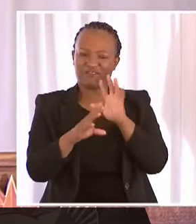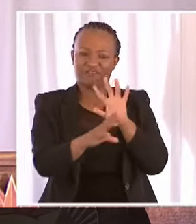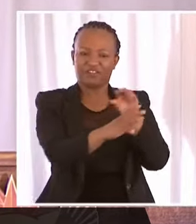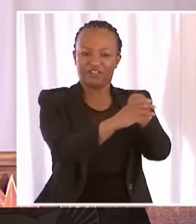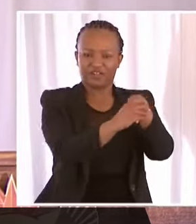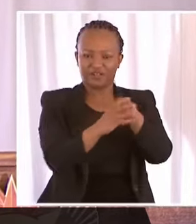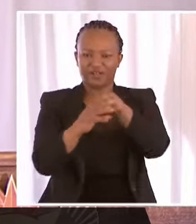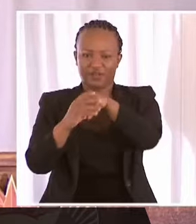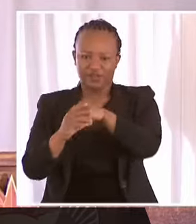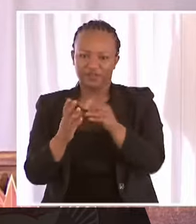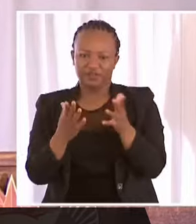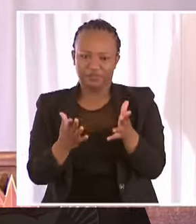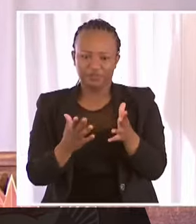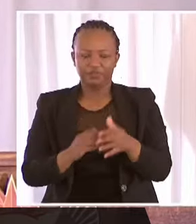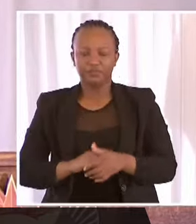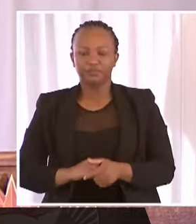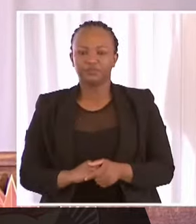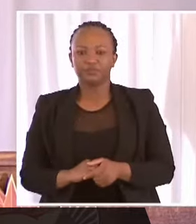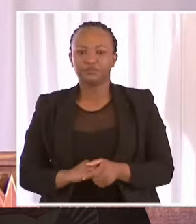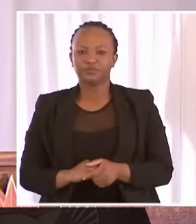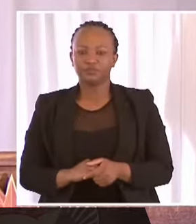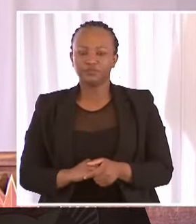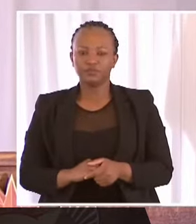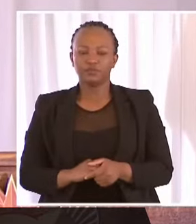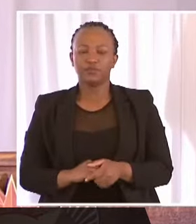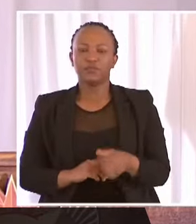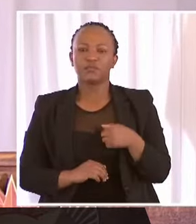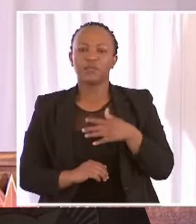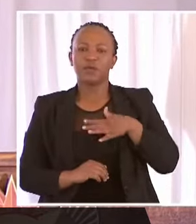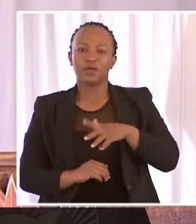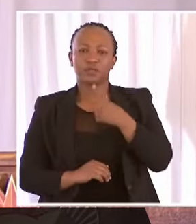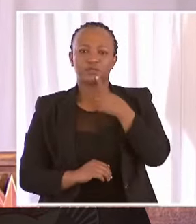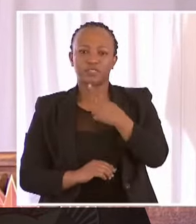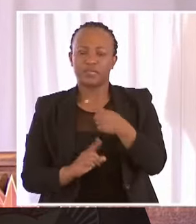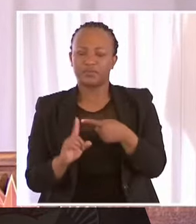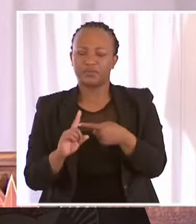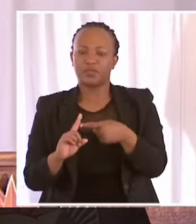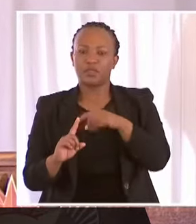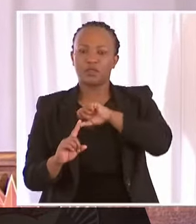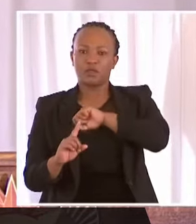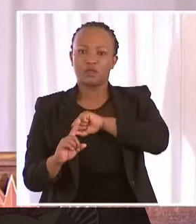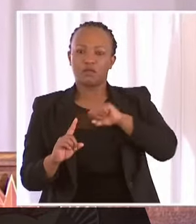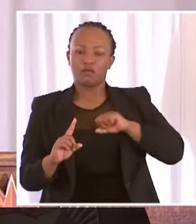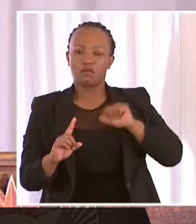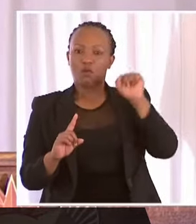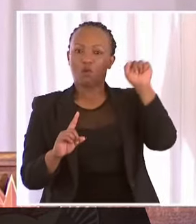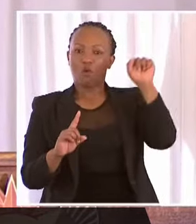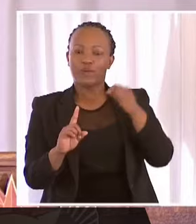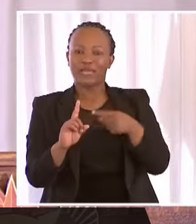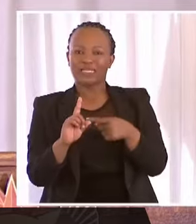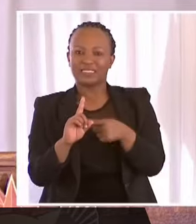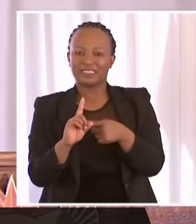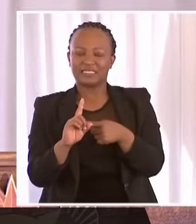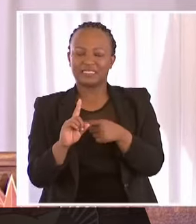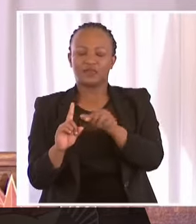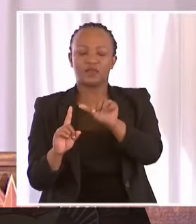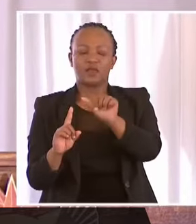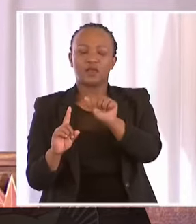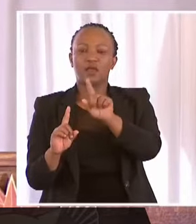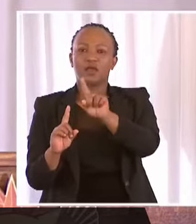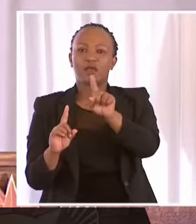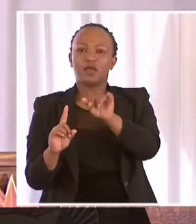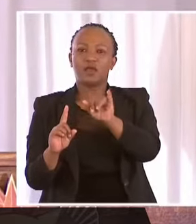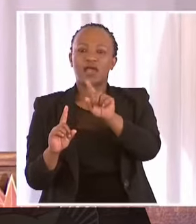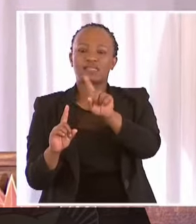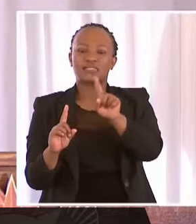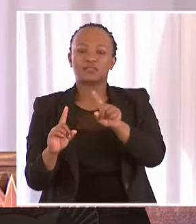I want to say that Comrade Aziz has emerged as one of the finest cadres